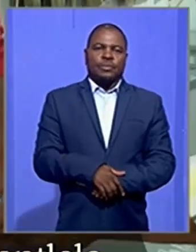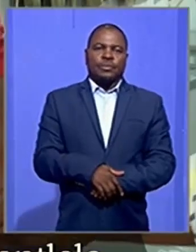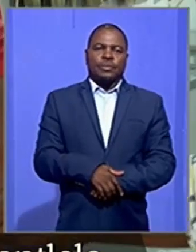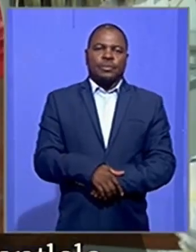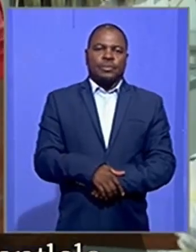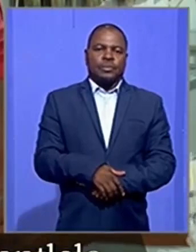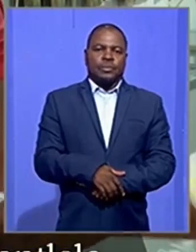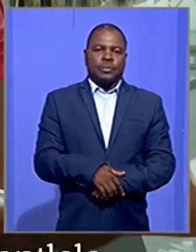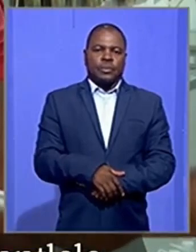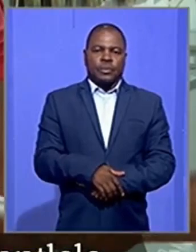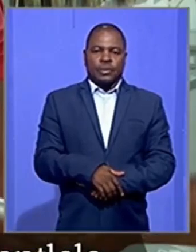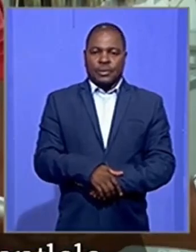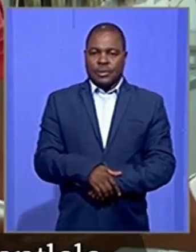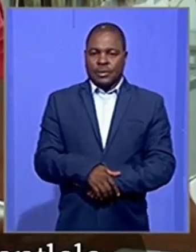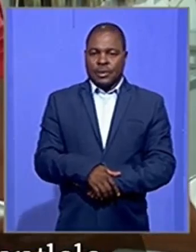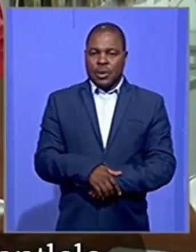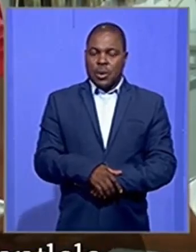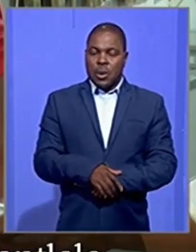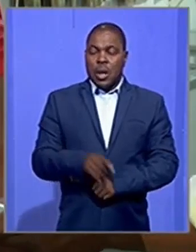One life is a mistake.